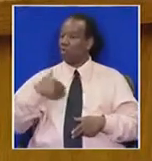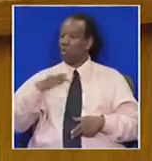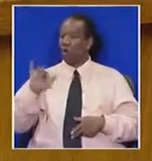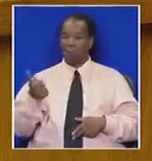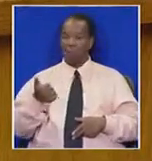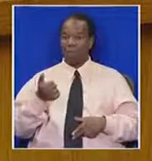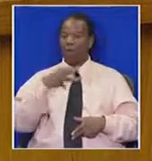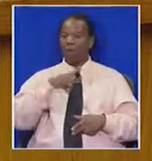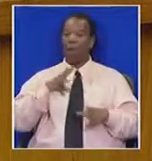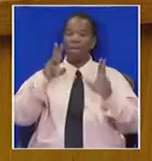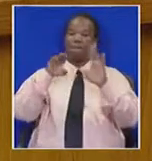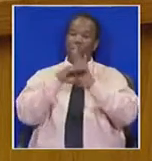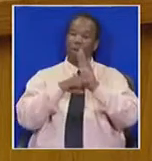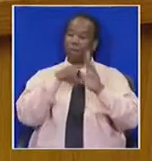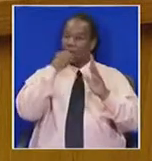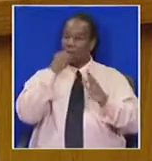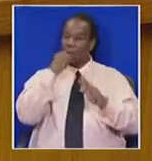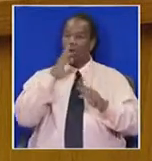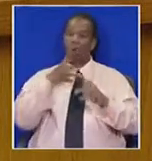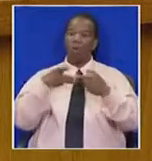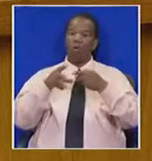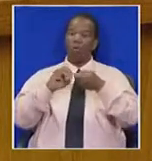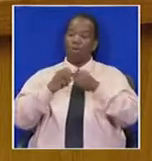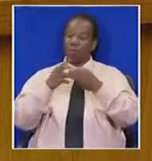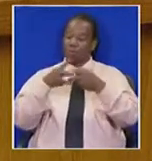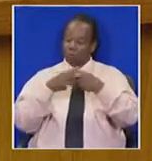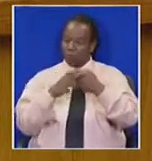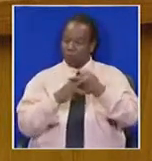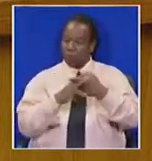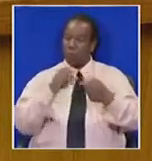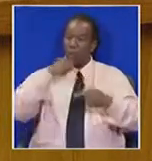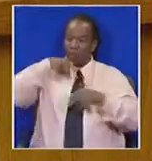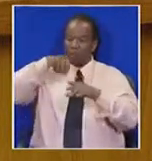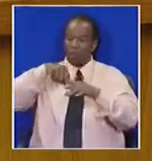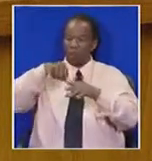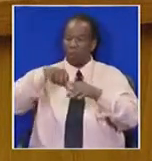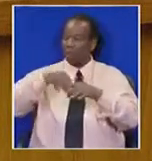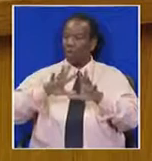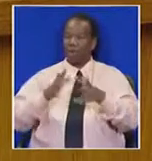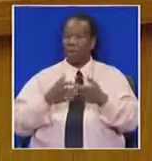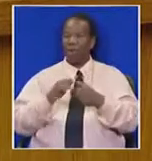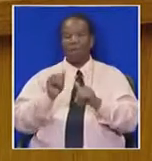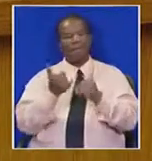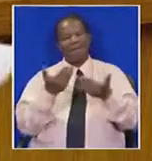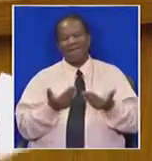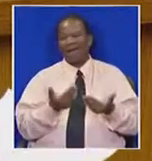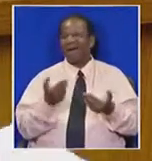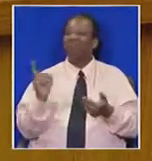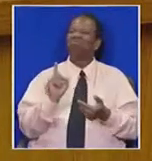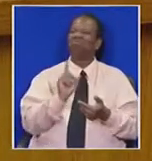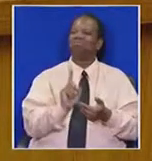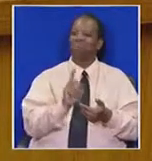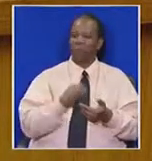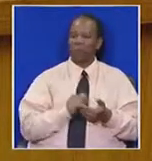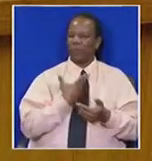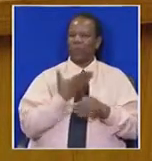leaks initiated by Water and Sanitation. And yet they come here and speak about youth unemployment.